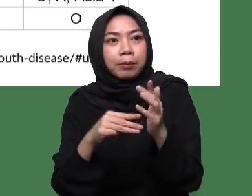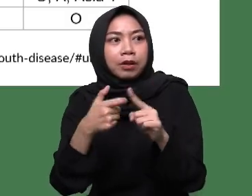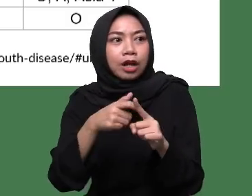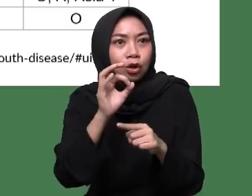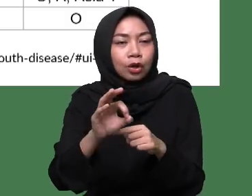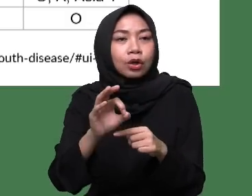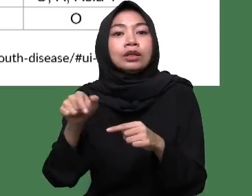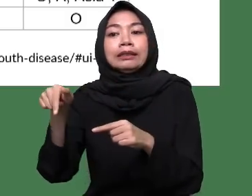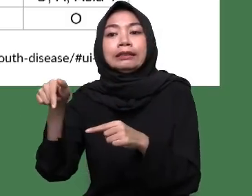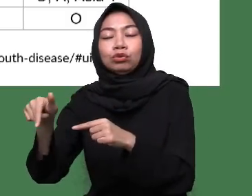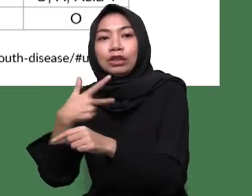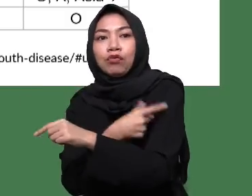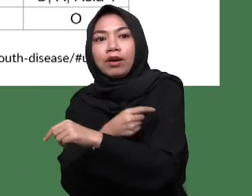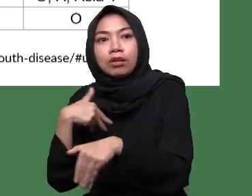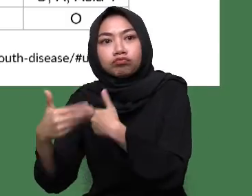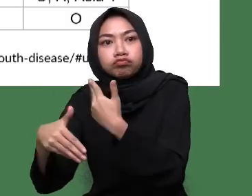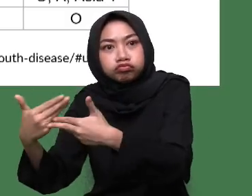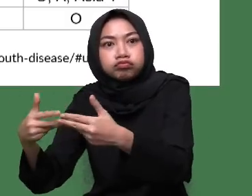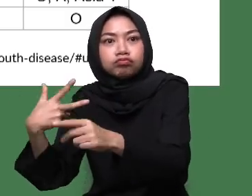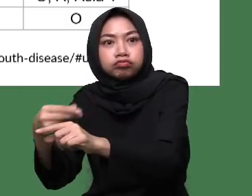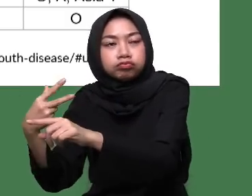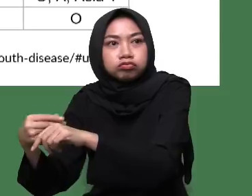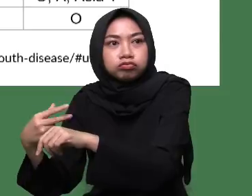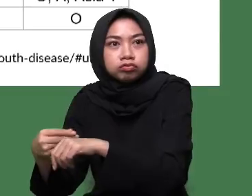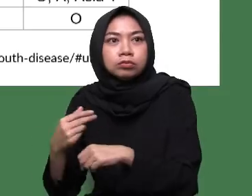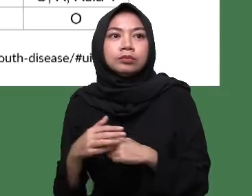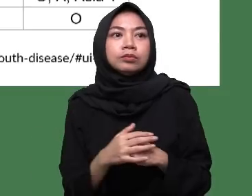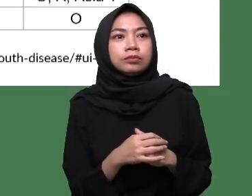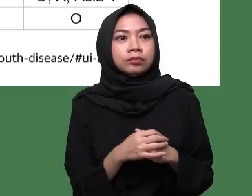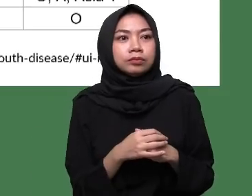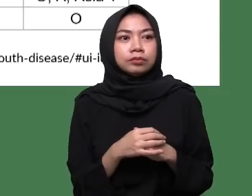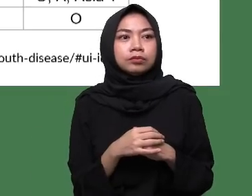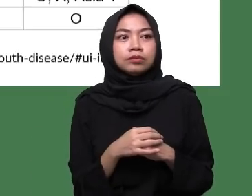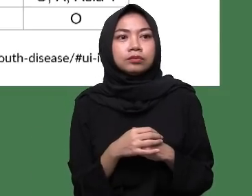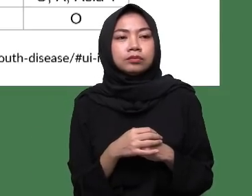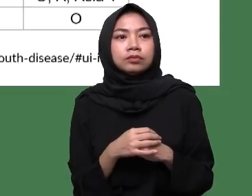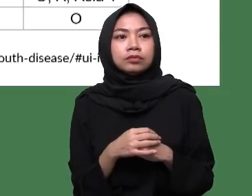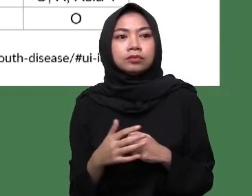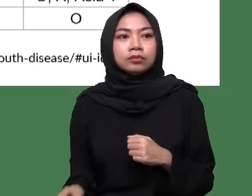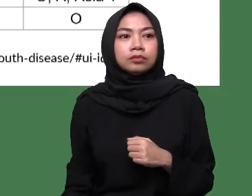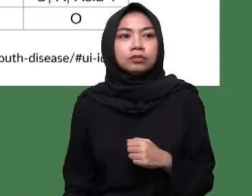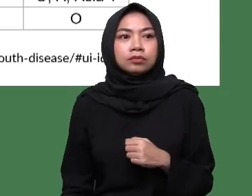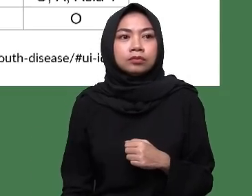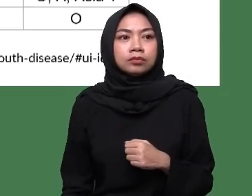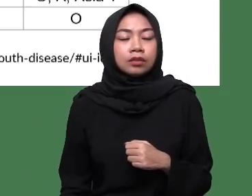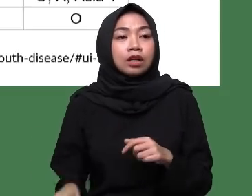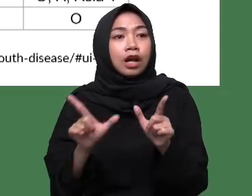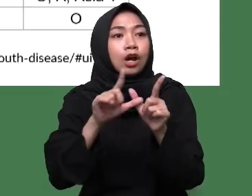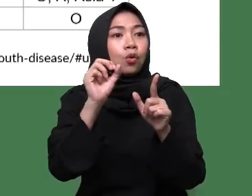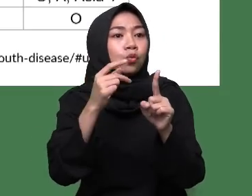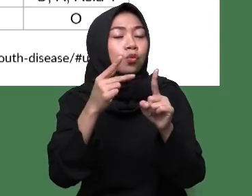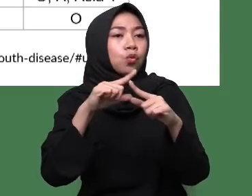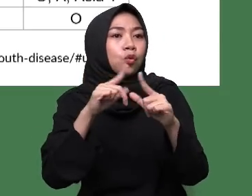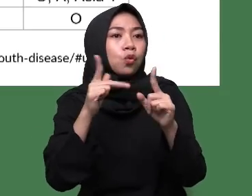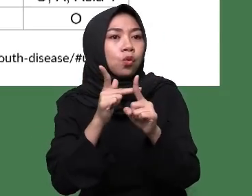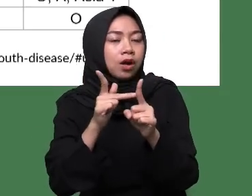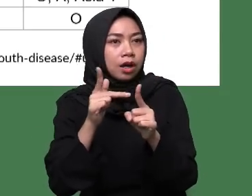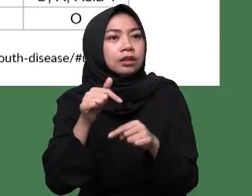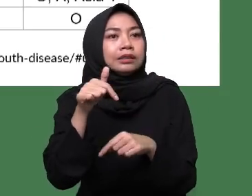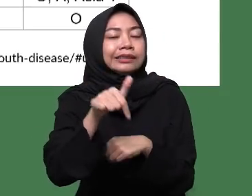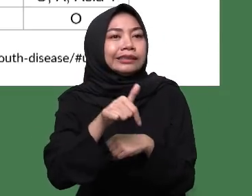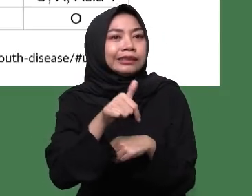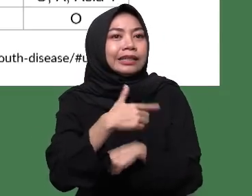is practiced. WHOA has also identified zones or compartments of a country that are